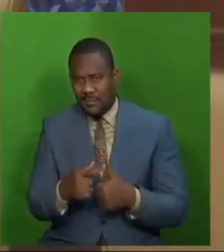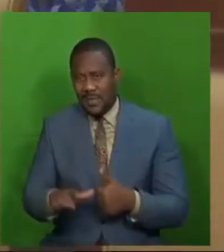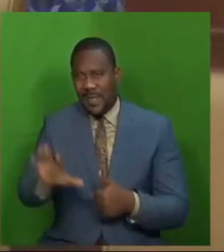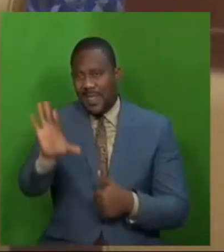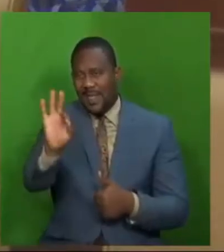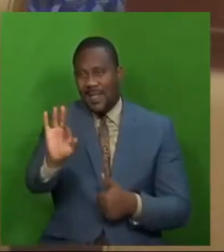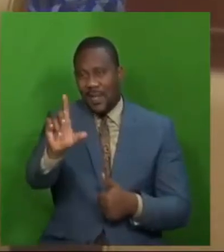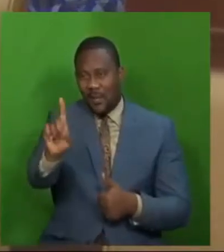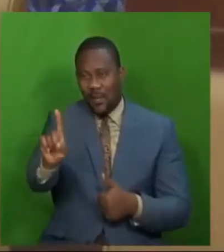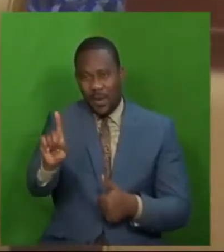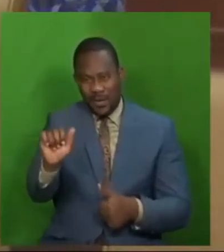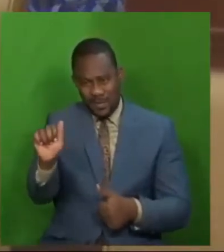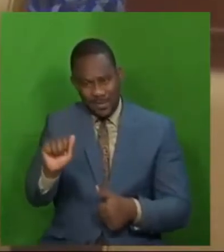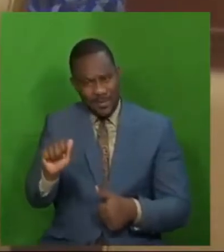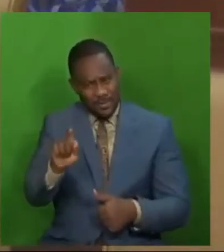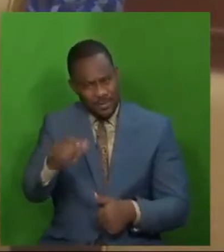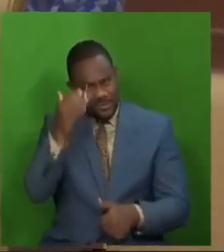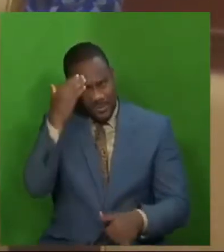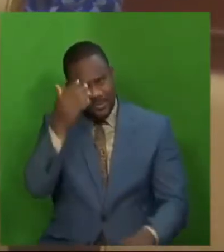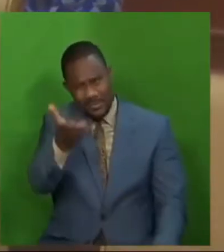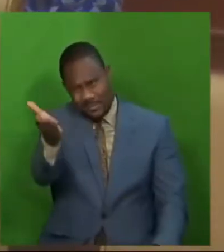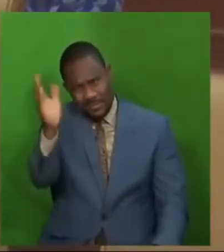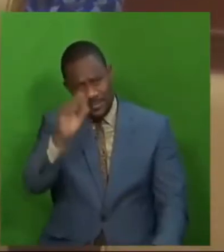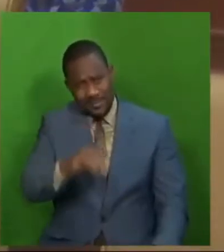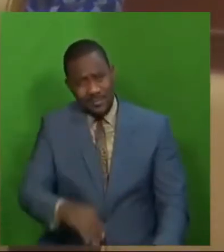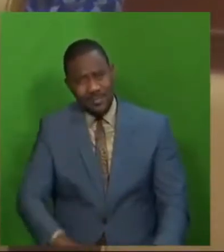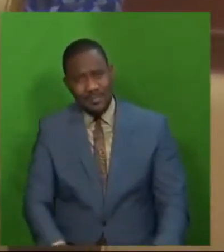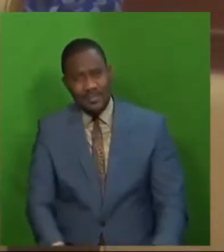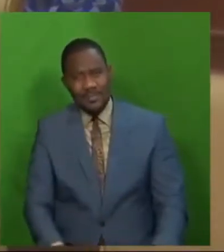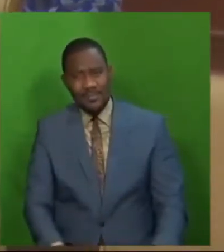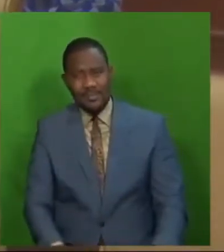91A, you know it, you should know it.